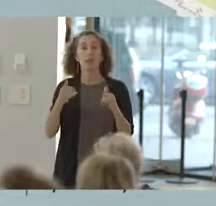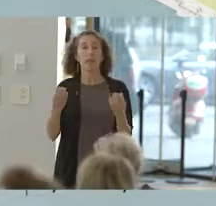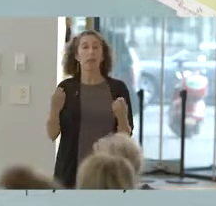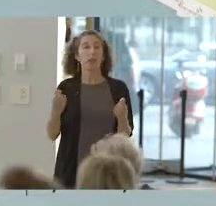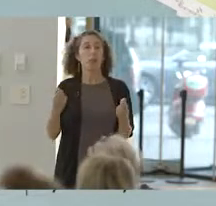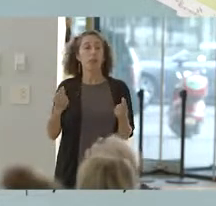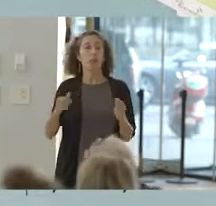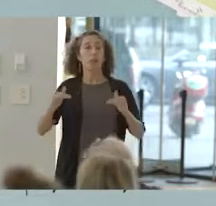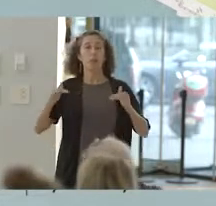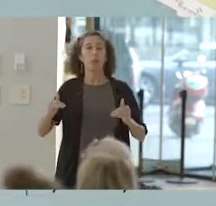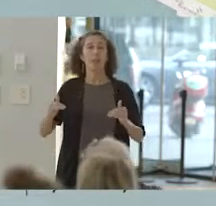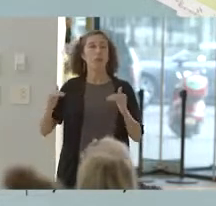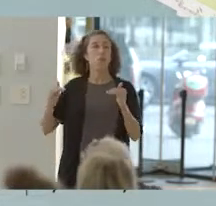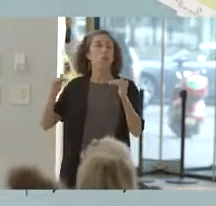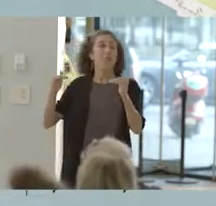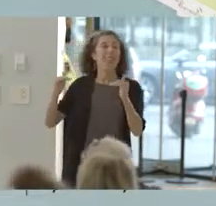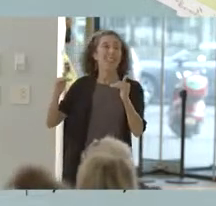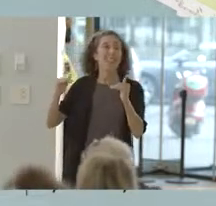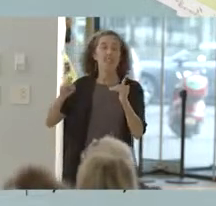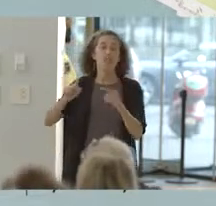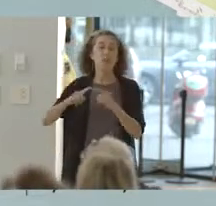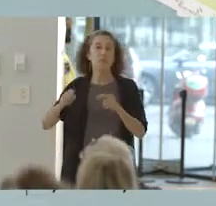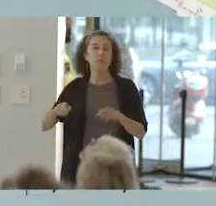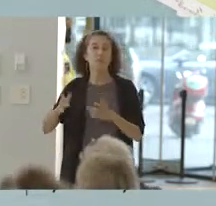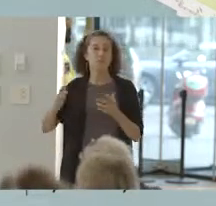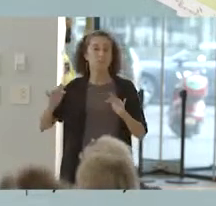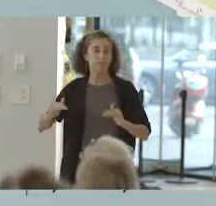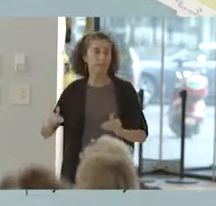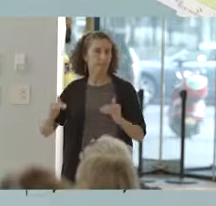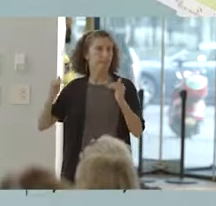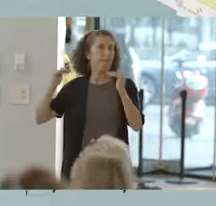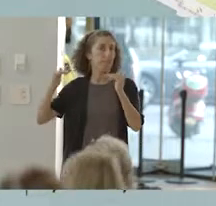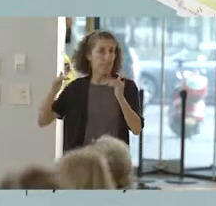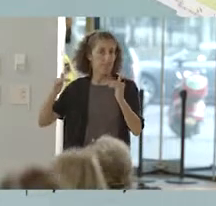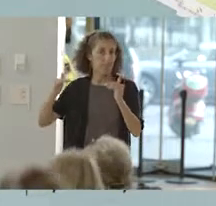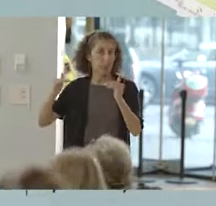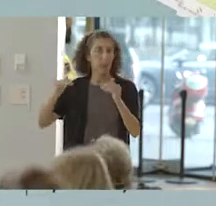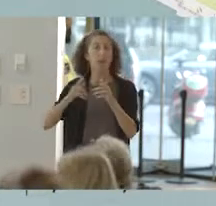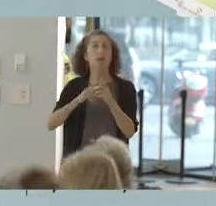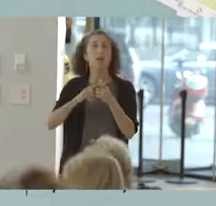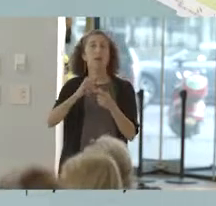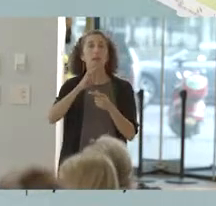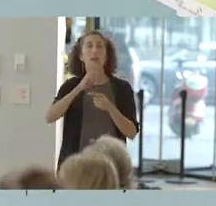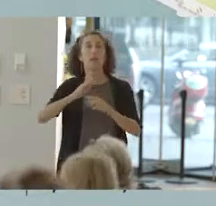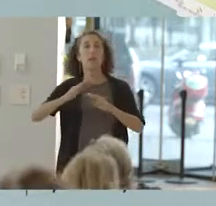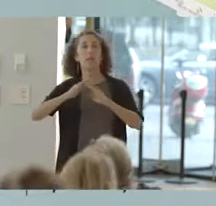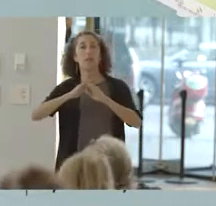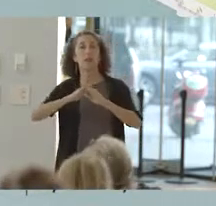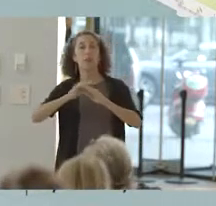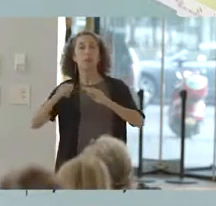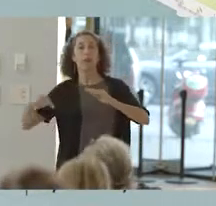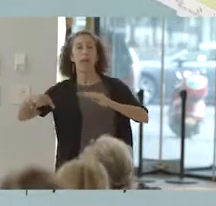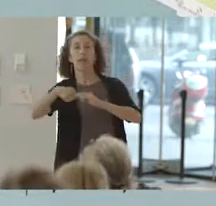in situ, but so we'll be able to kind of place the flood alignment on the outer side of the playground. And the